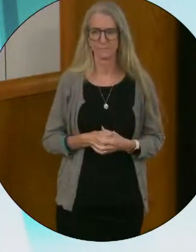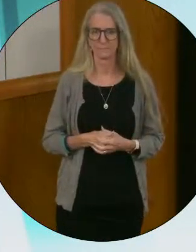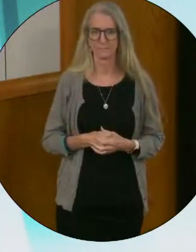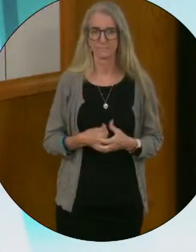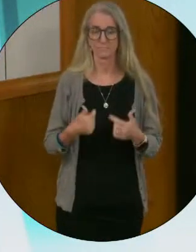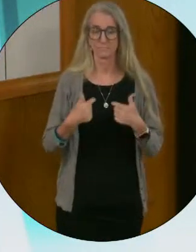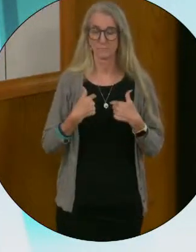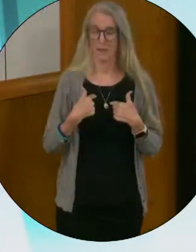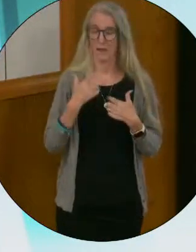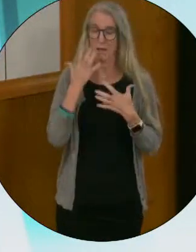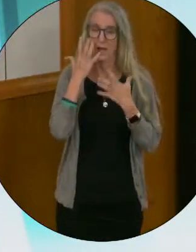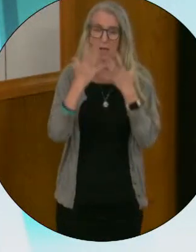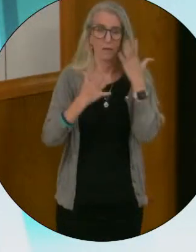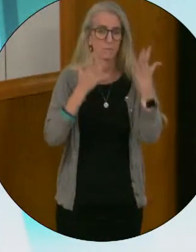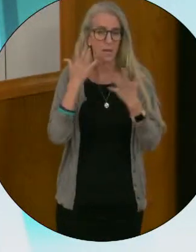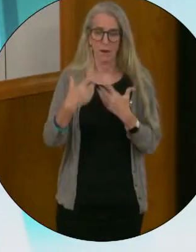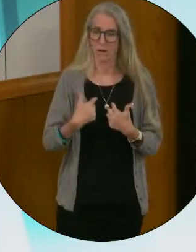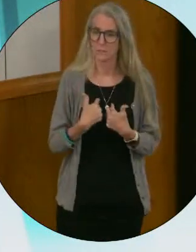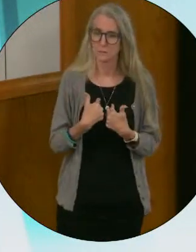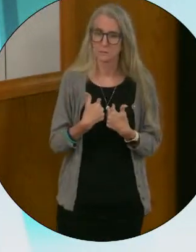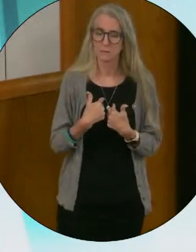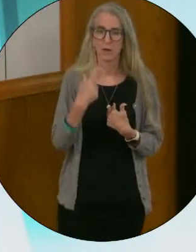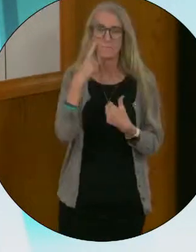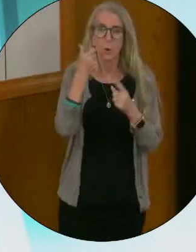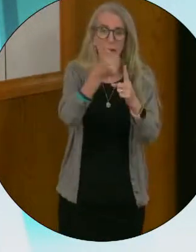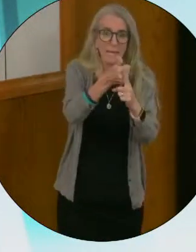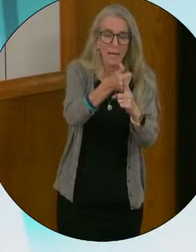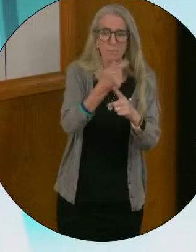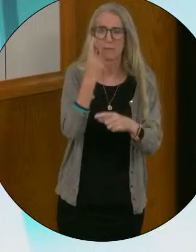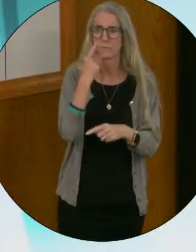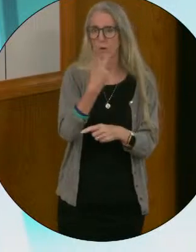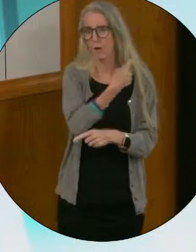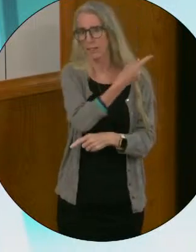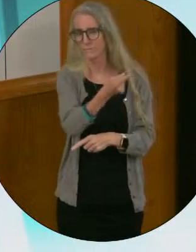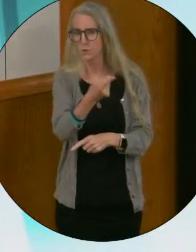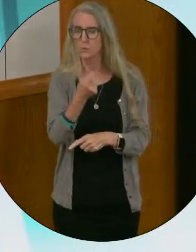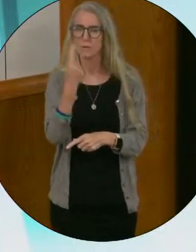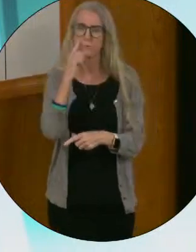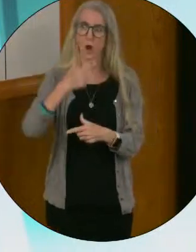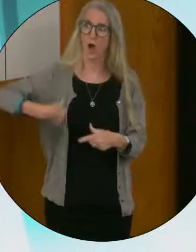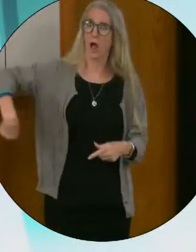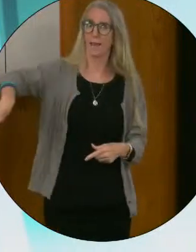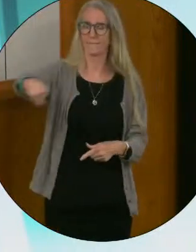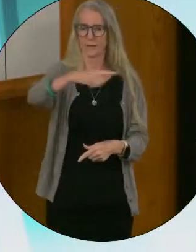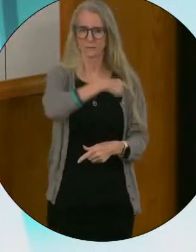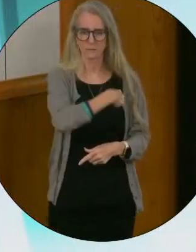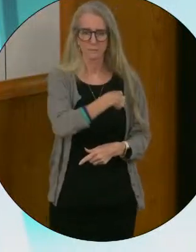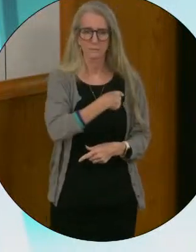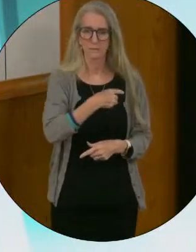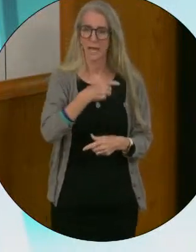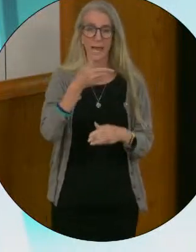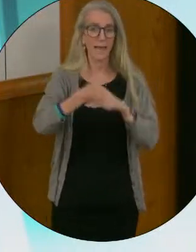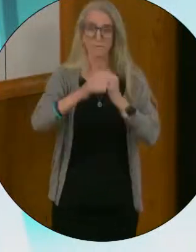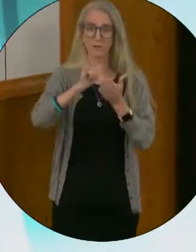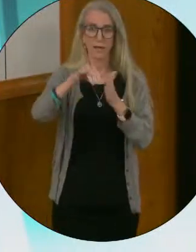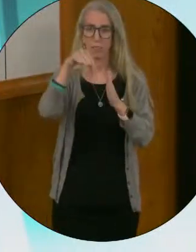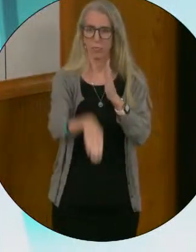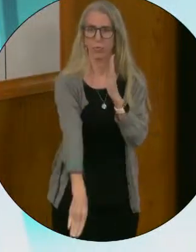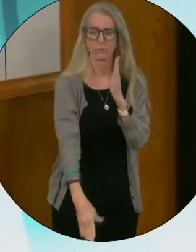I was embarrassed for him, for all of you, for all of us, and it went downhill from